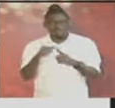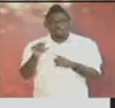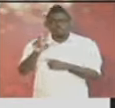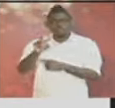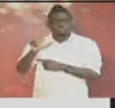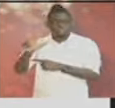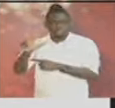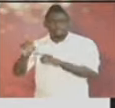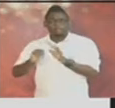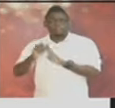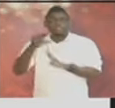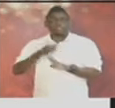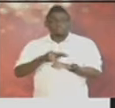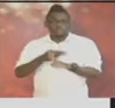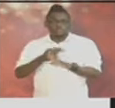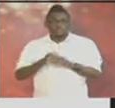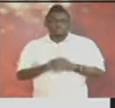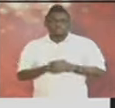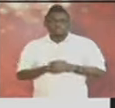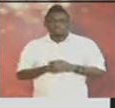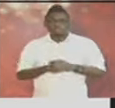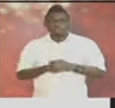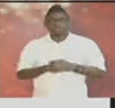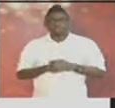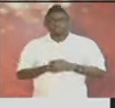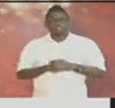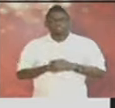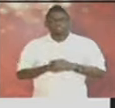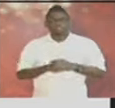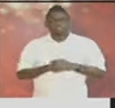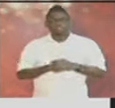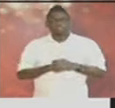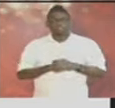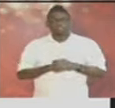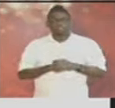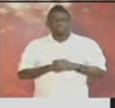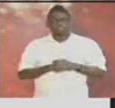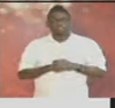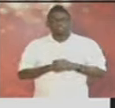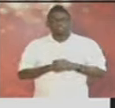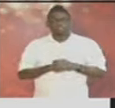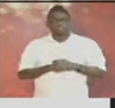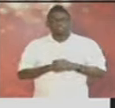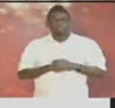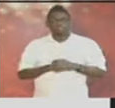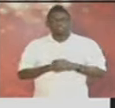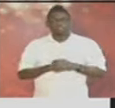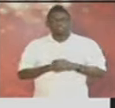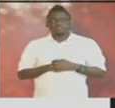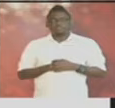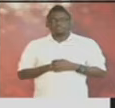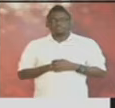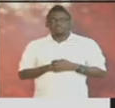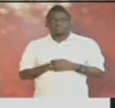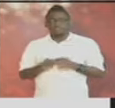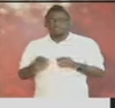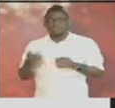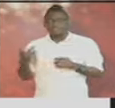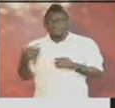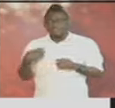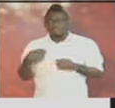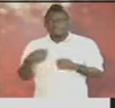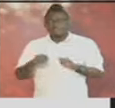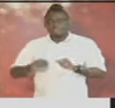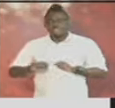course with a few linkages which have existed before that particular period. And here we see the spread of confirmed cases again within the area, within